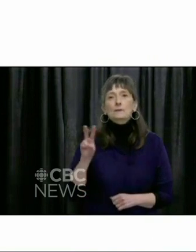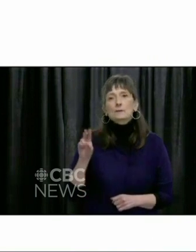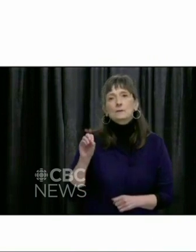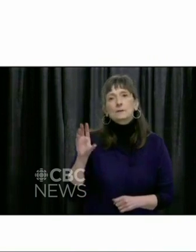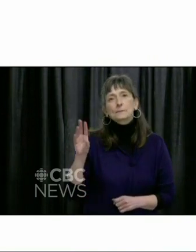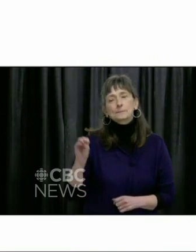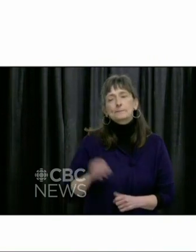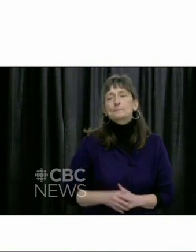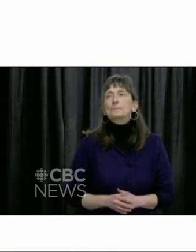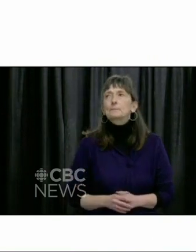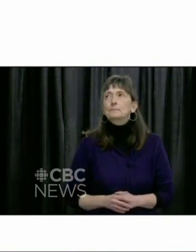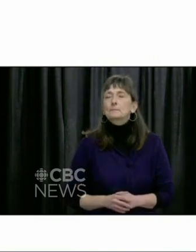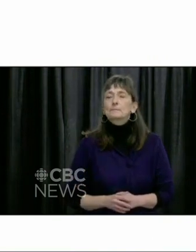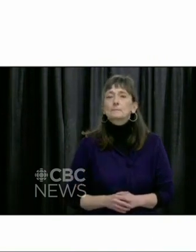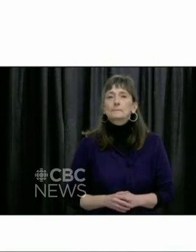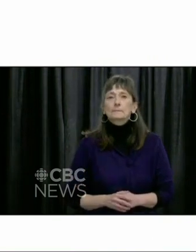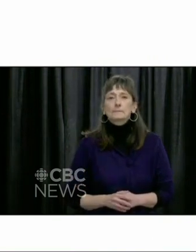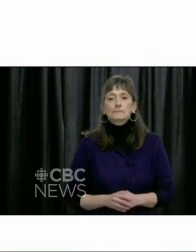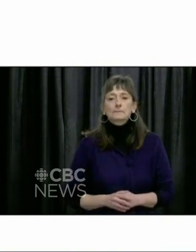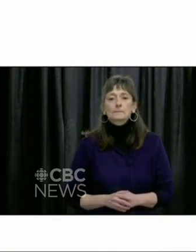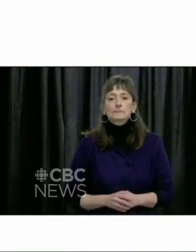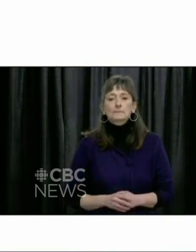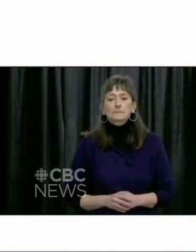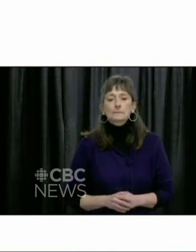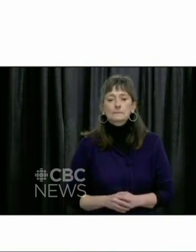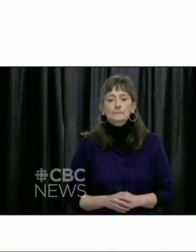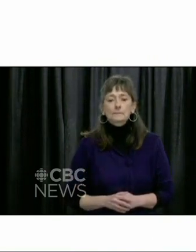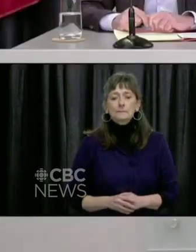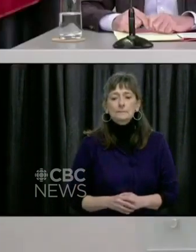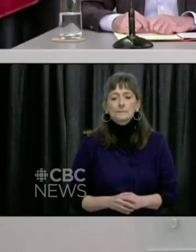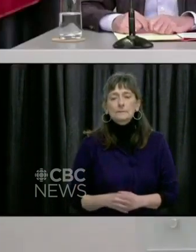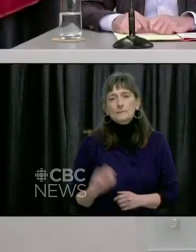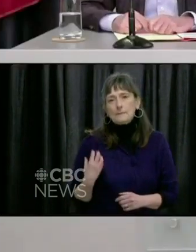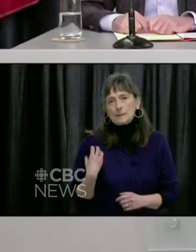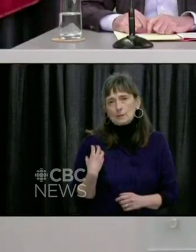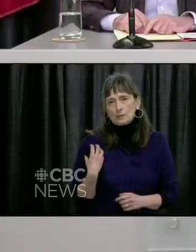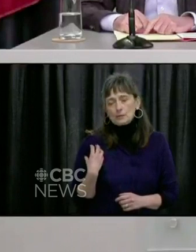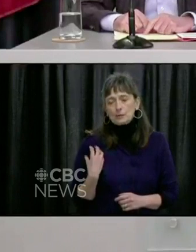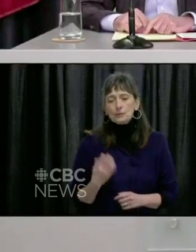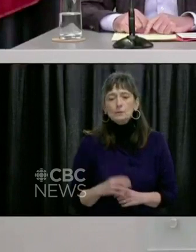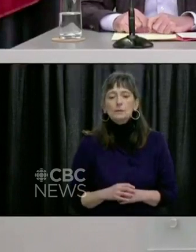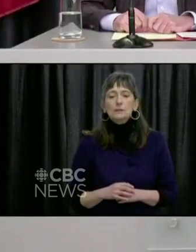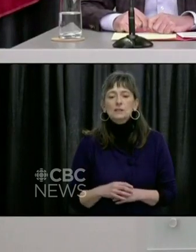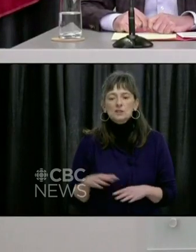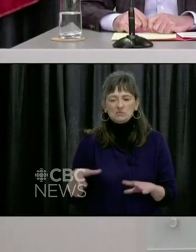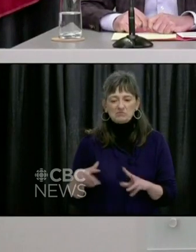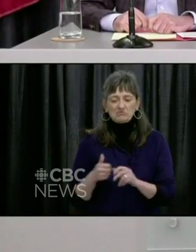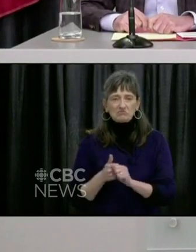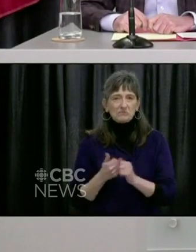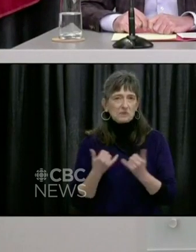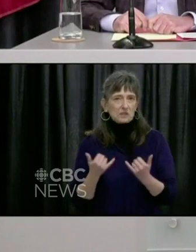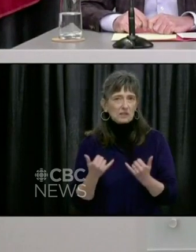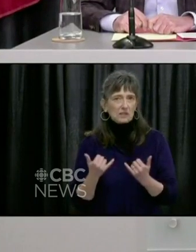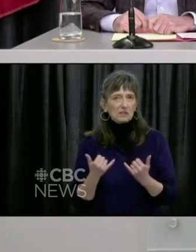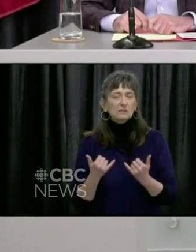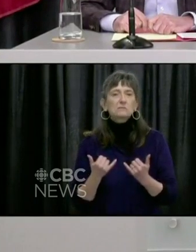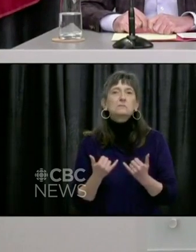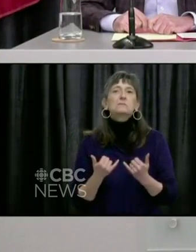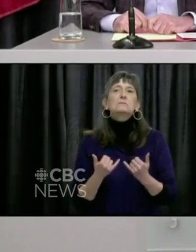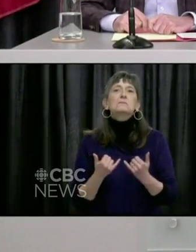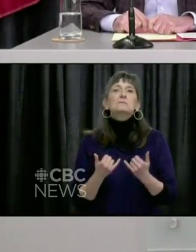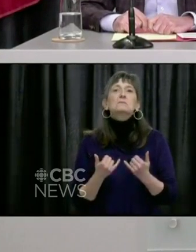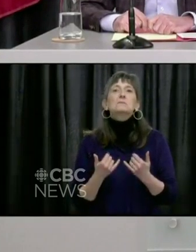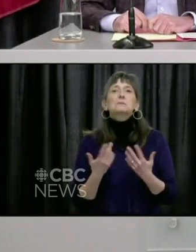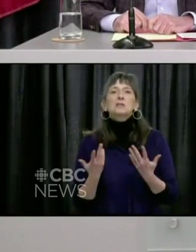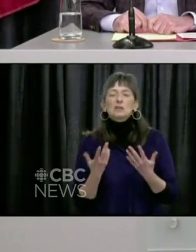Please go ahead. Thank you. Minister Hagee, essentially this updated report today says we are okay to relax on some